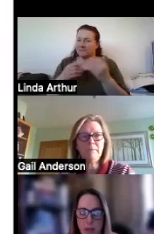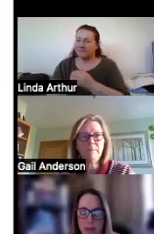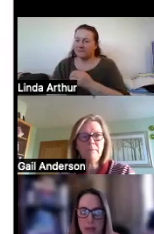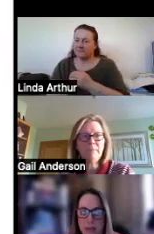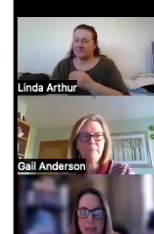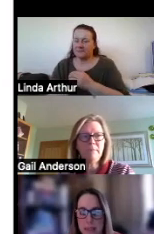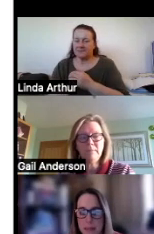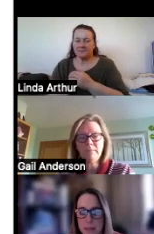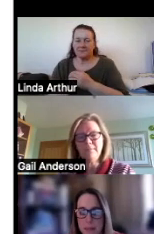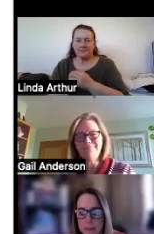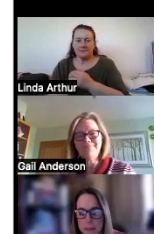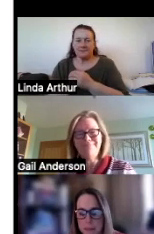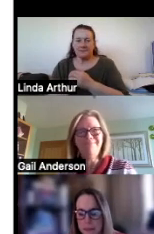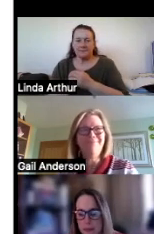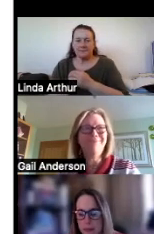And the next slide.